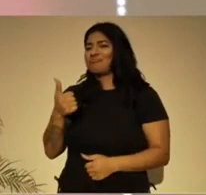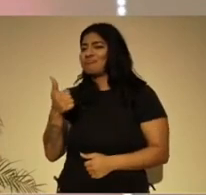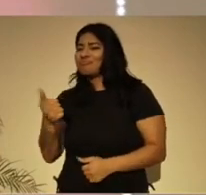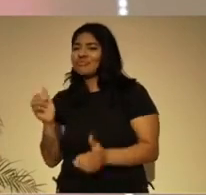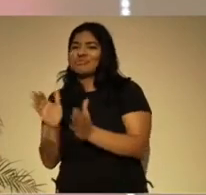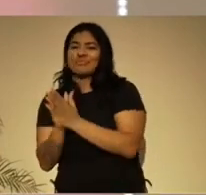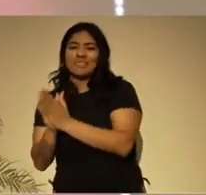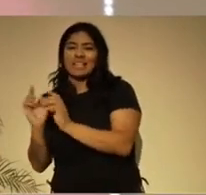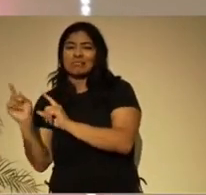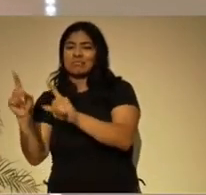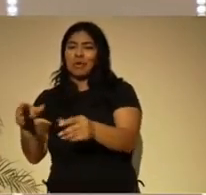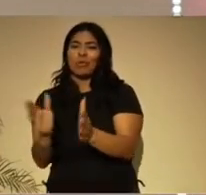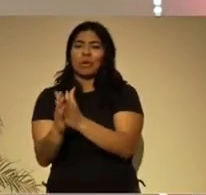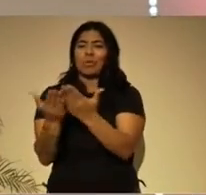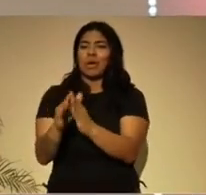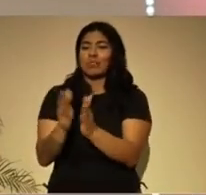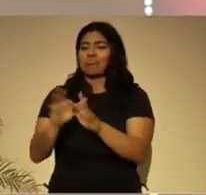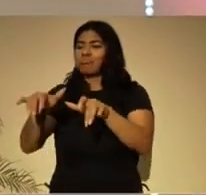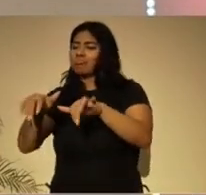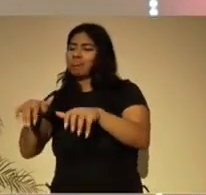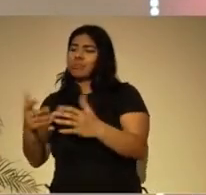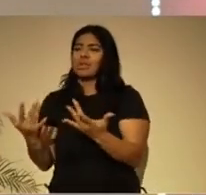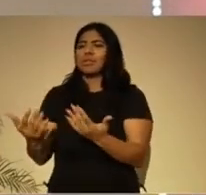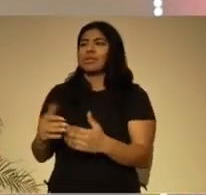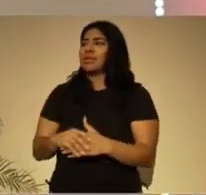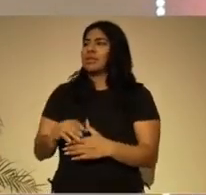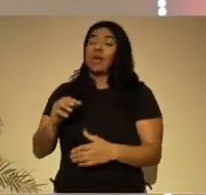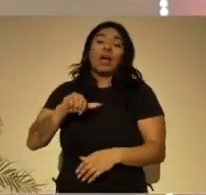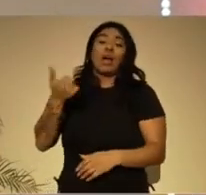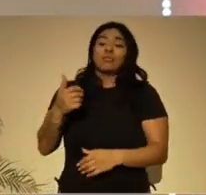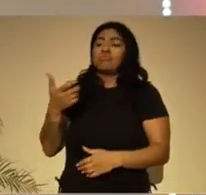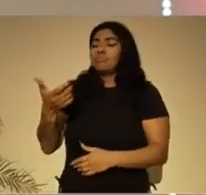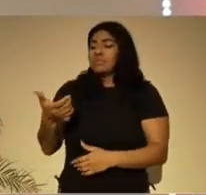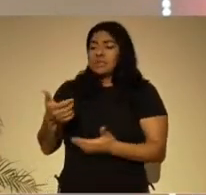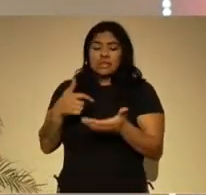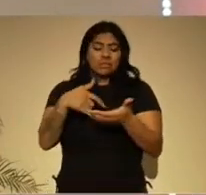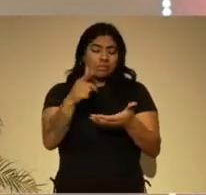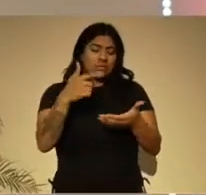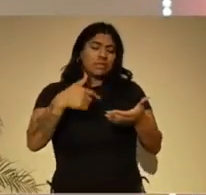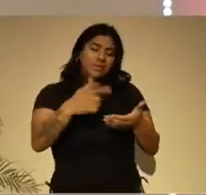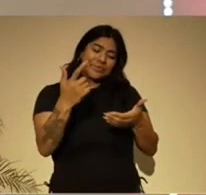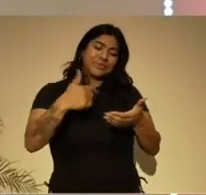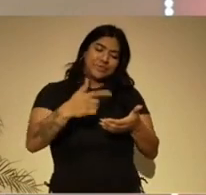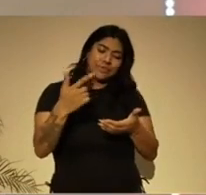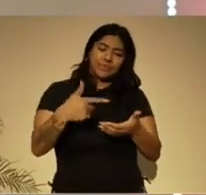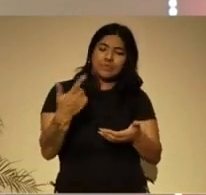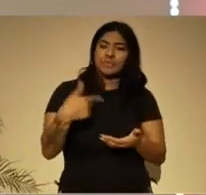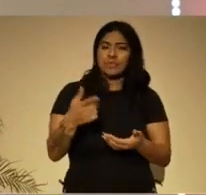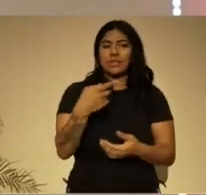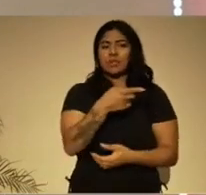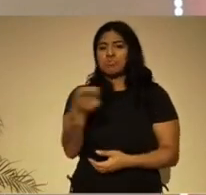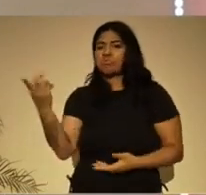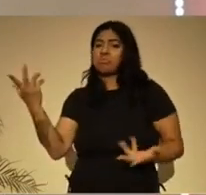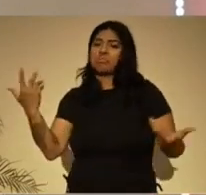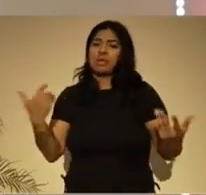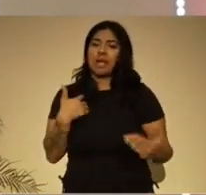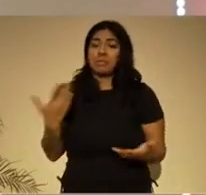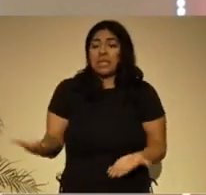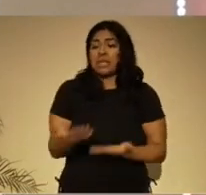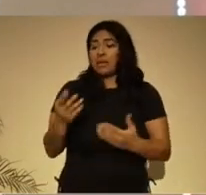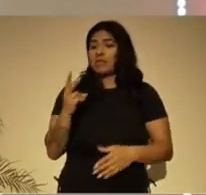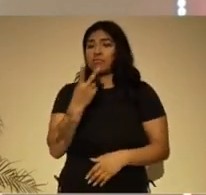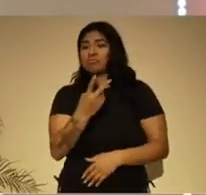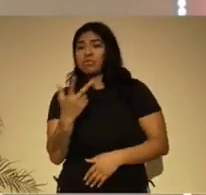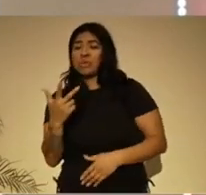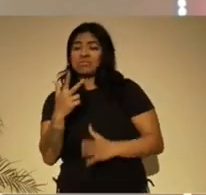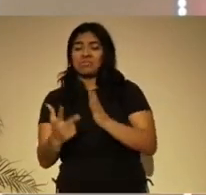to people that take like a laptop and start doing work. Other people are just scrolling through social media waiting. And you're just like, look, I'm going to be here for